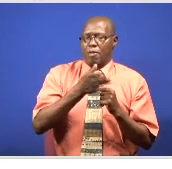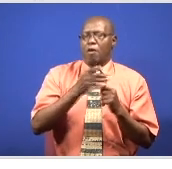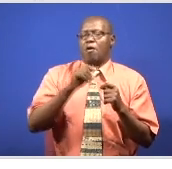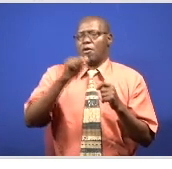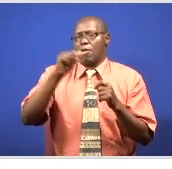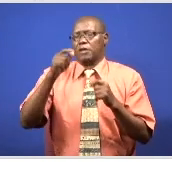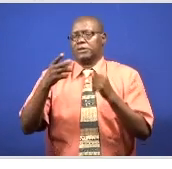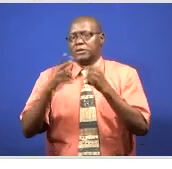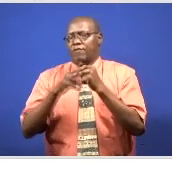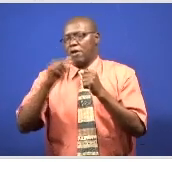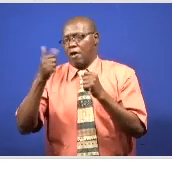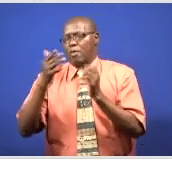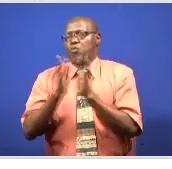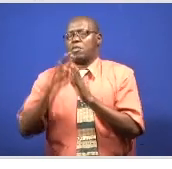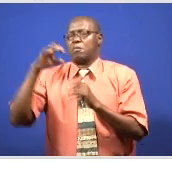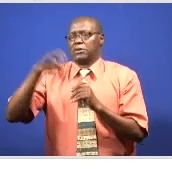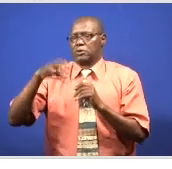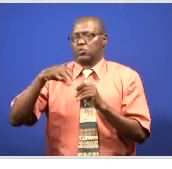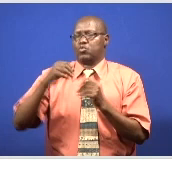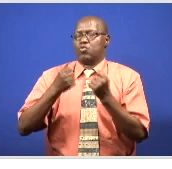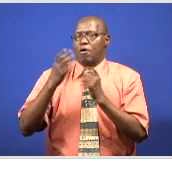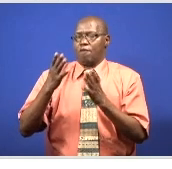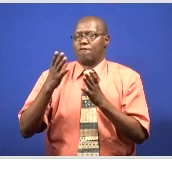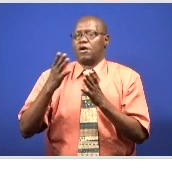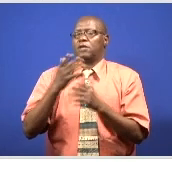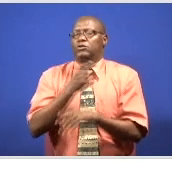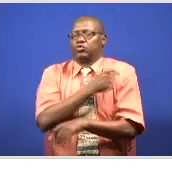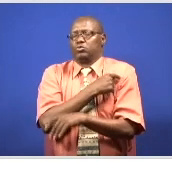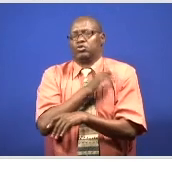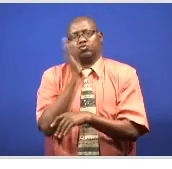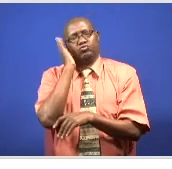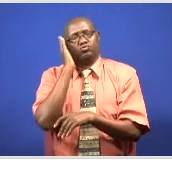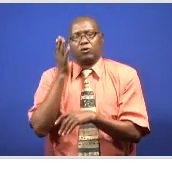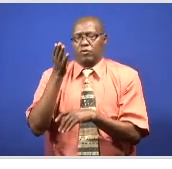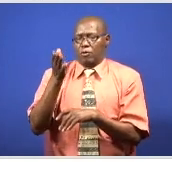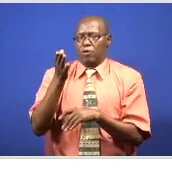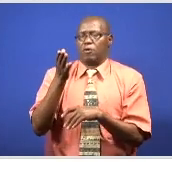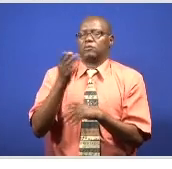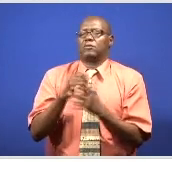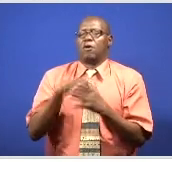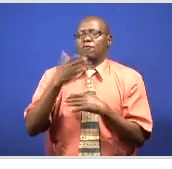driver, are admitted at the Naivasha Level 4 Hospital after sustaining injuries.